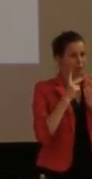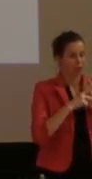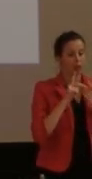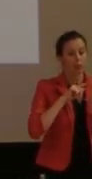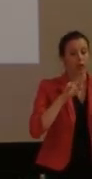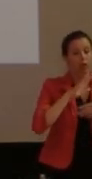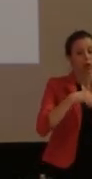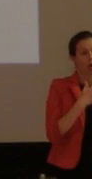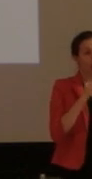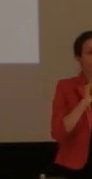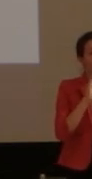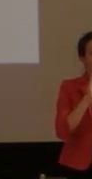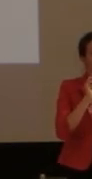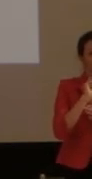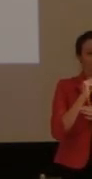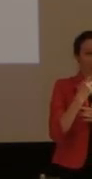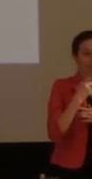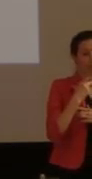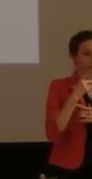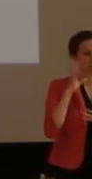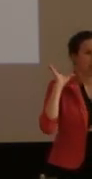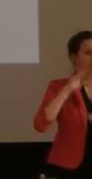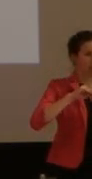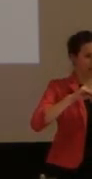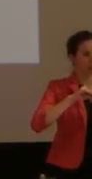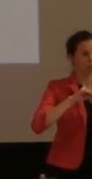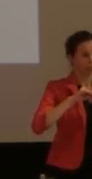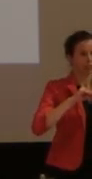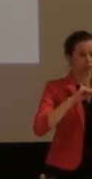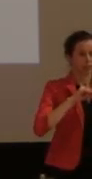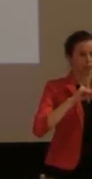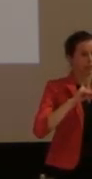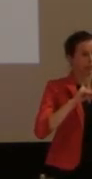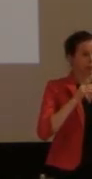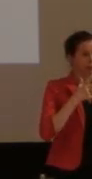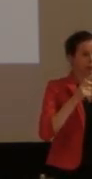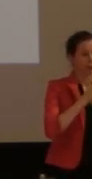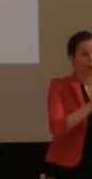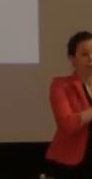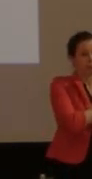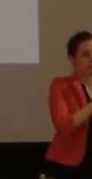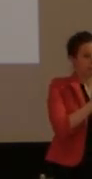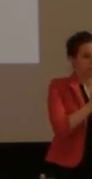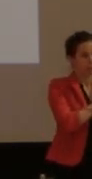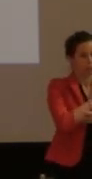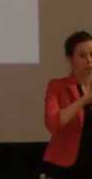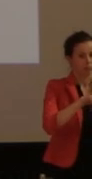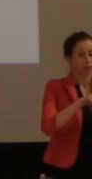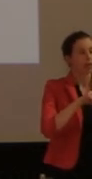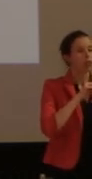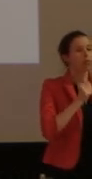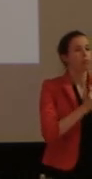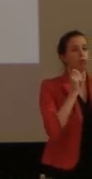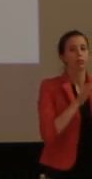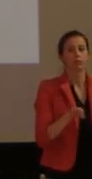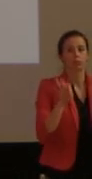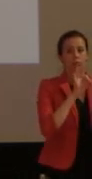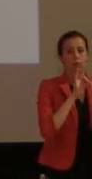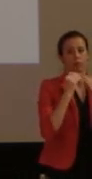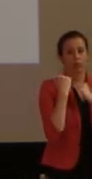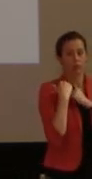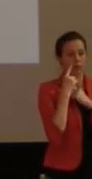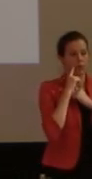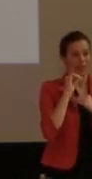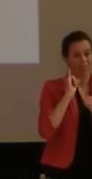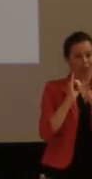is comprehensive and has been a top priority of the program since its inception. The most important responsibility of the All of Us